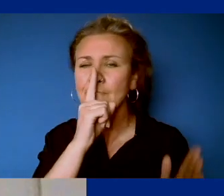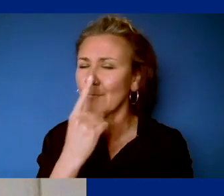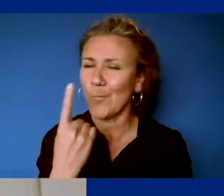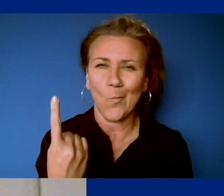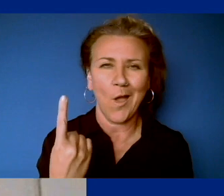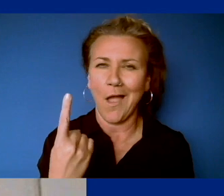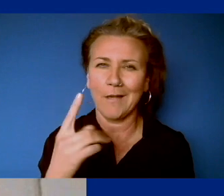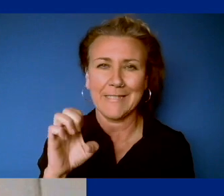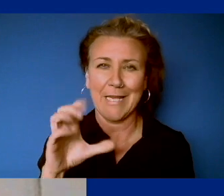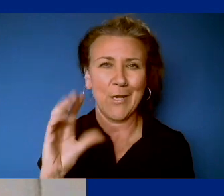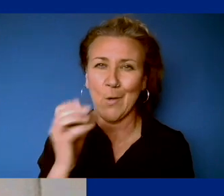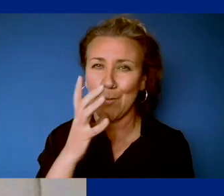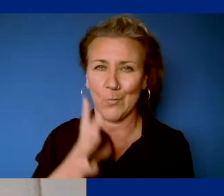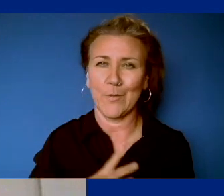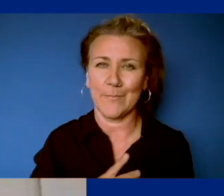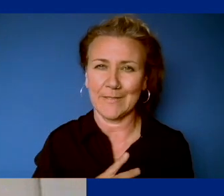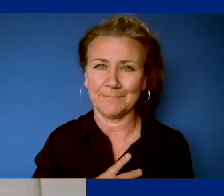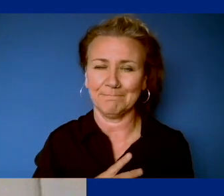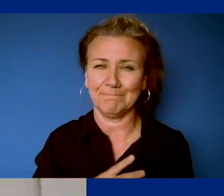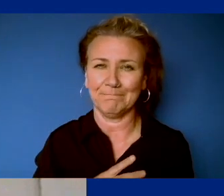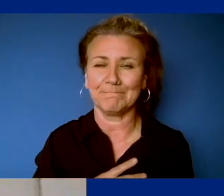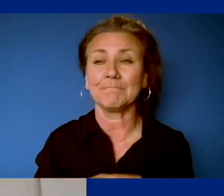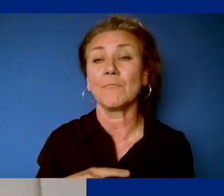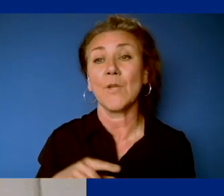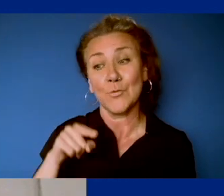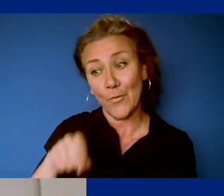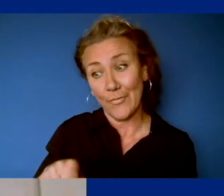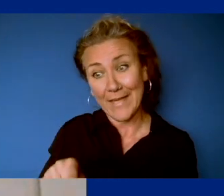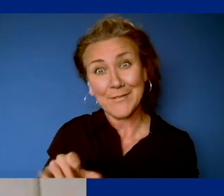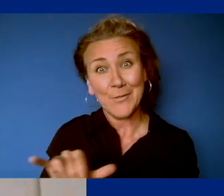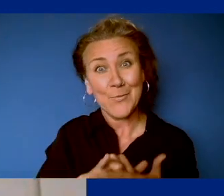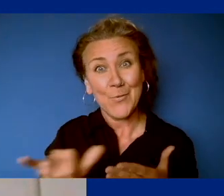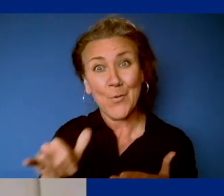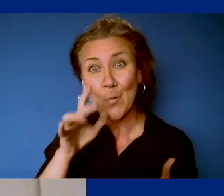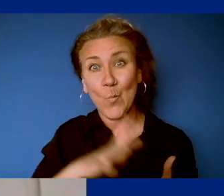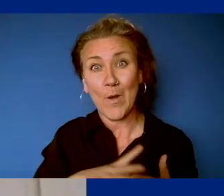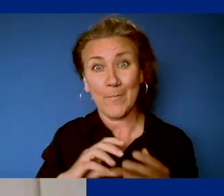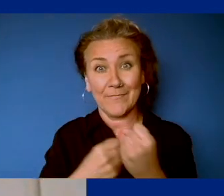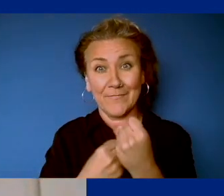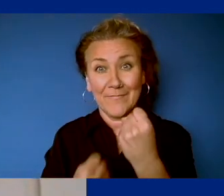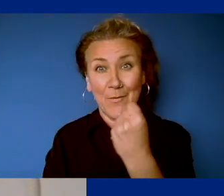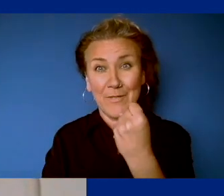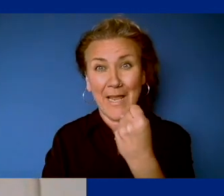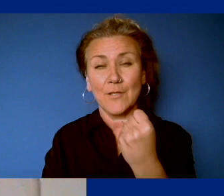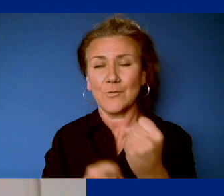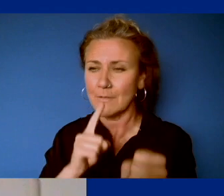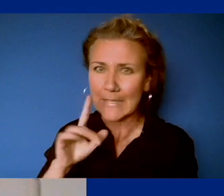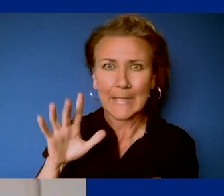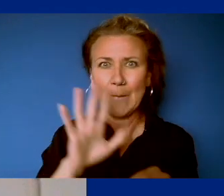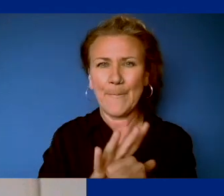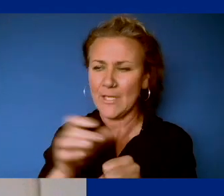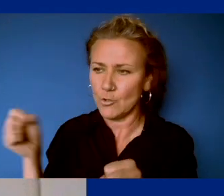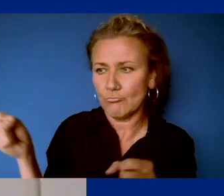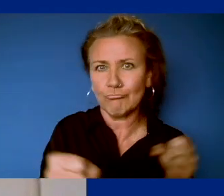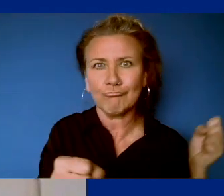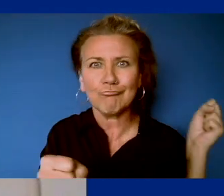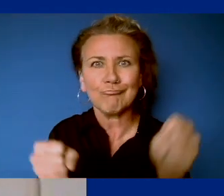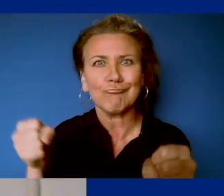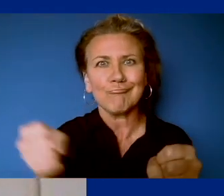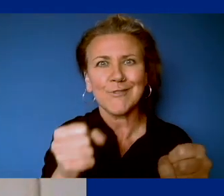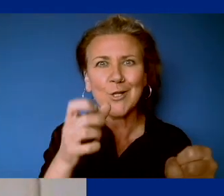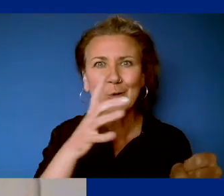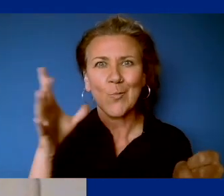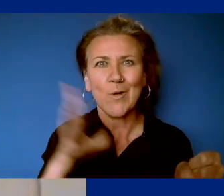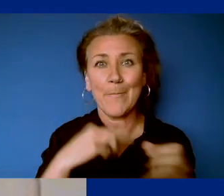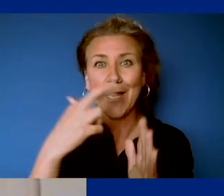on the list, there was not a single female CEO. The foundation's dedication to putting women and girls in leading roles